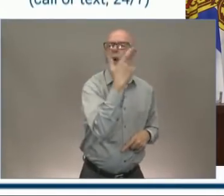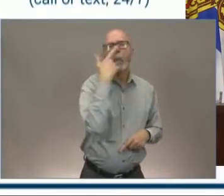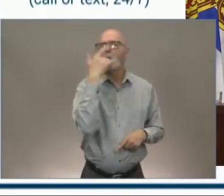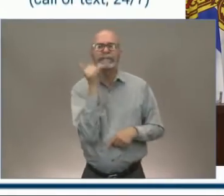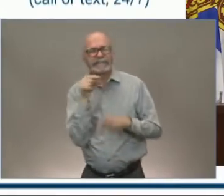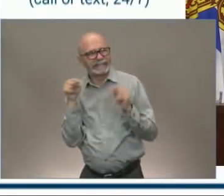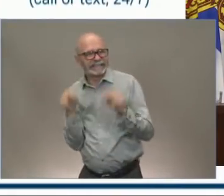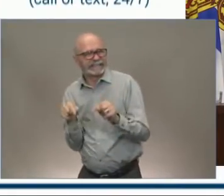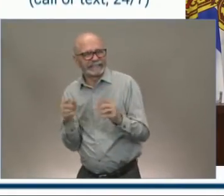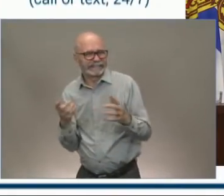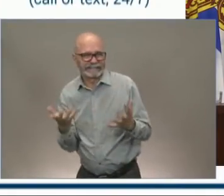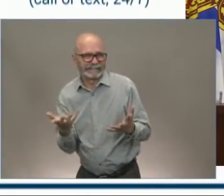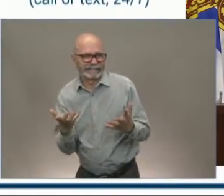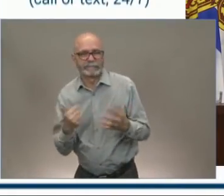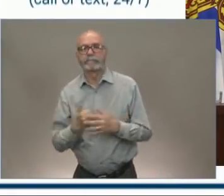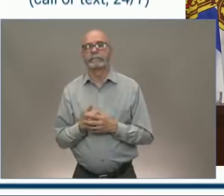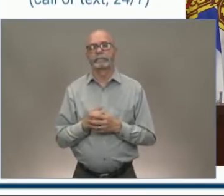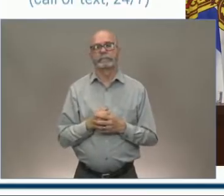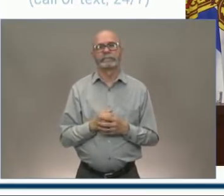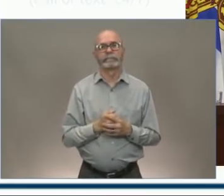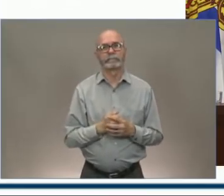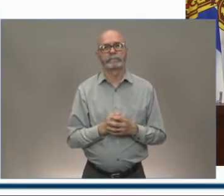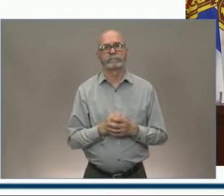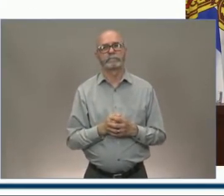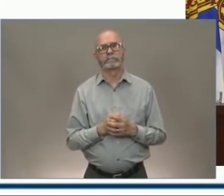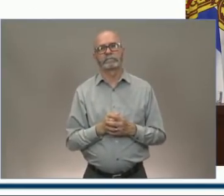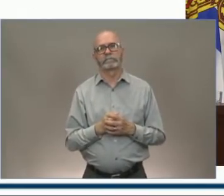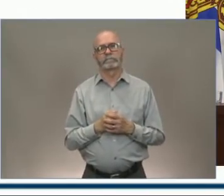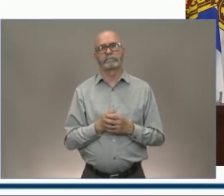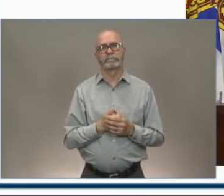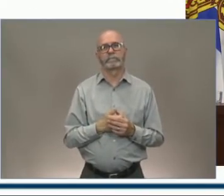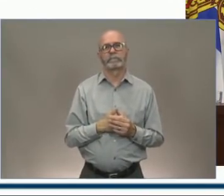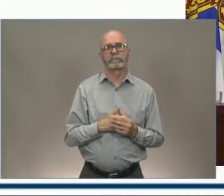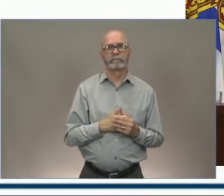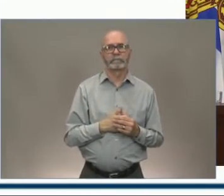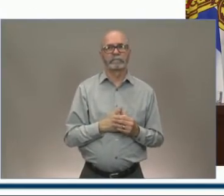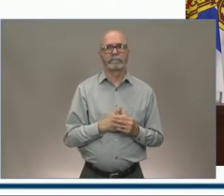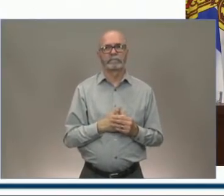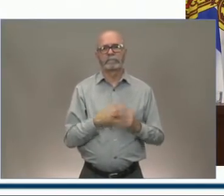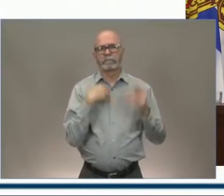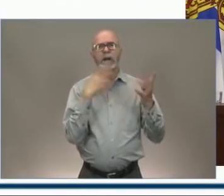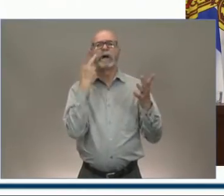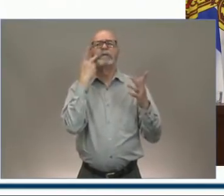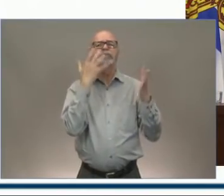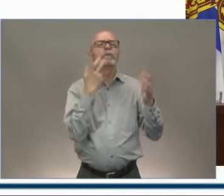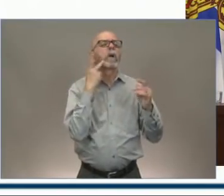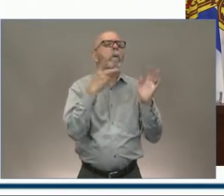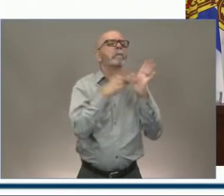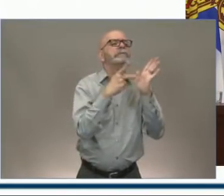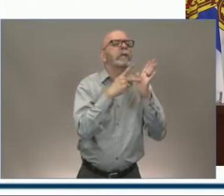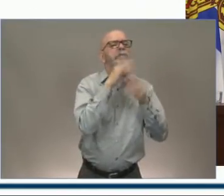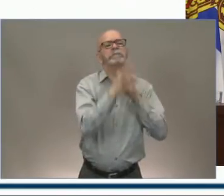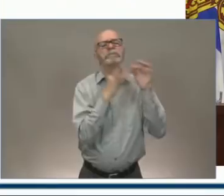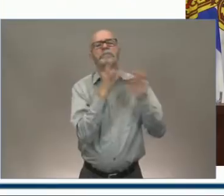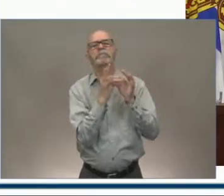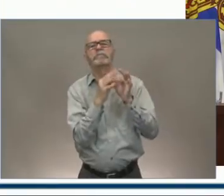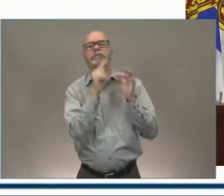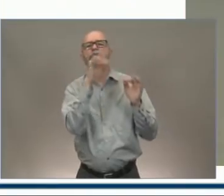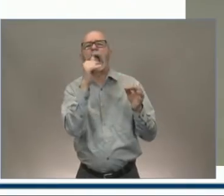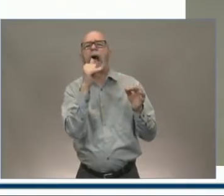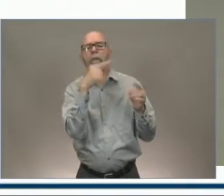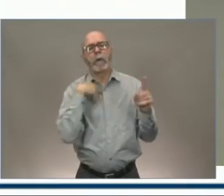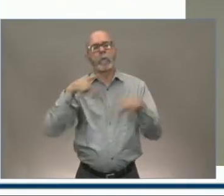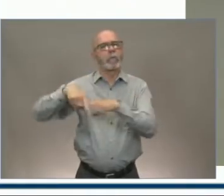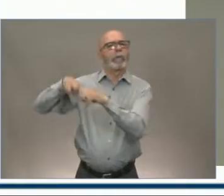that allows you to revisit the approach that you've been using so far? So it's unfortunate that BC got out ahead of